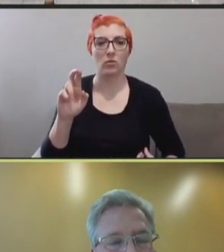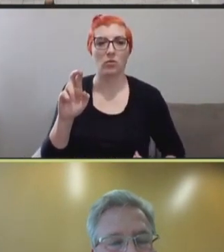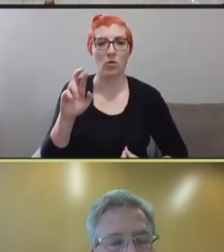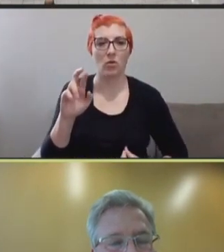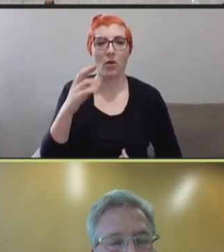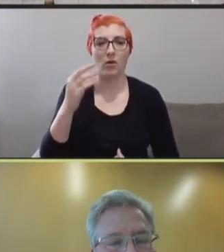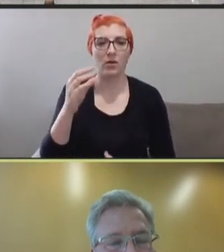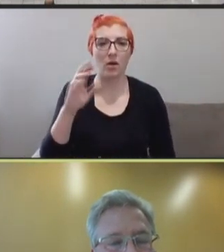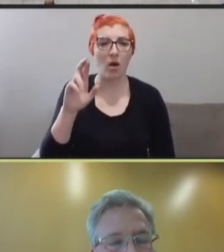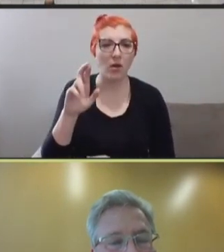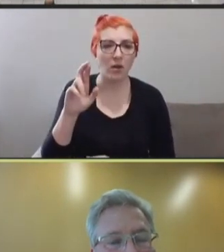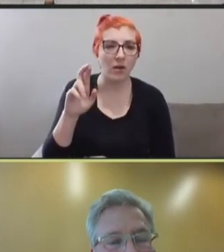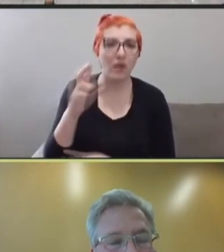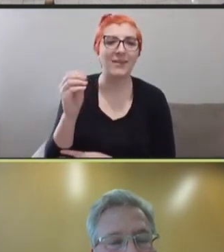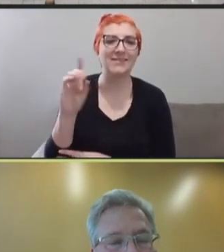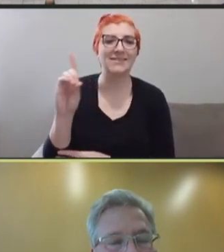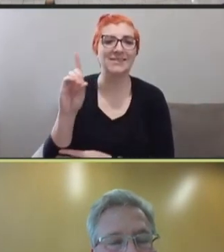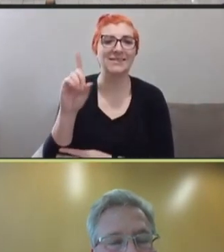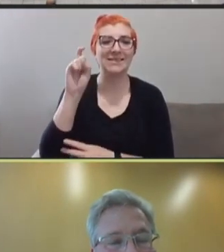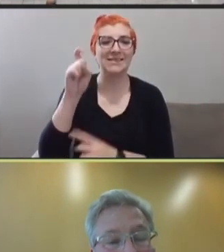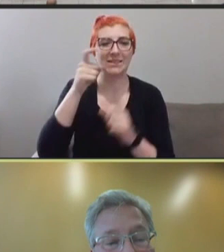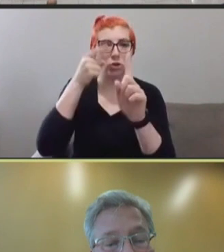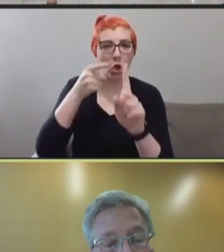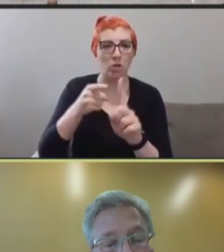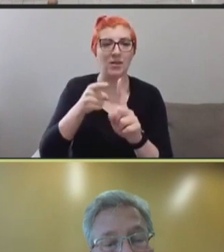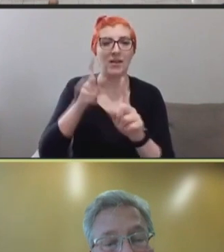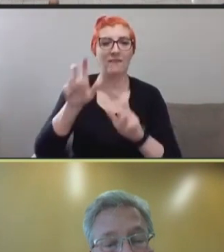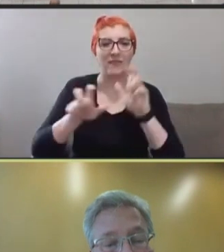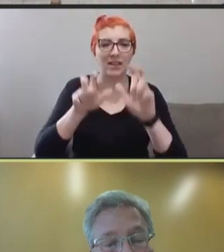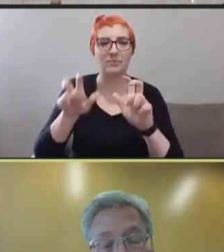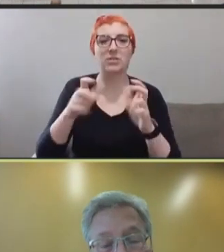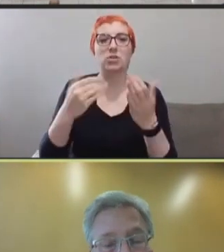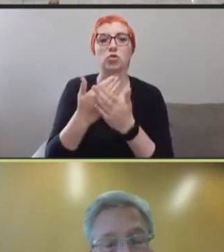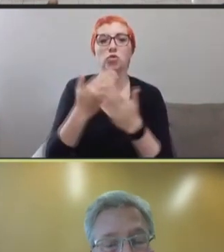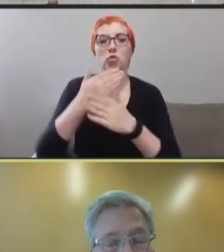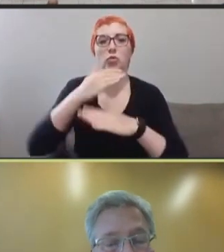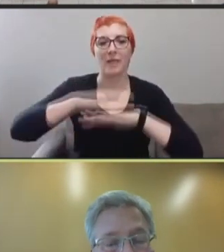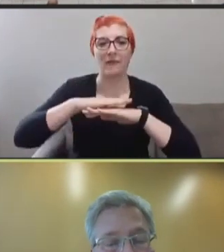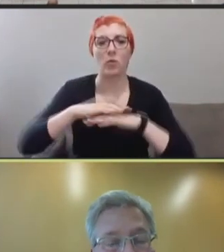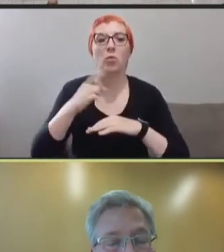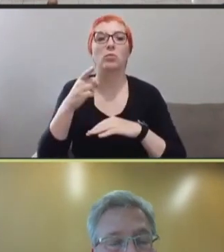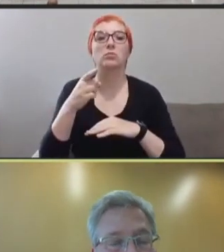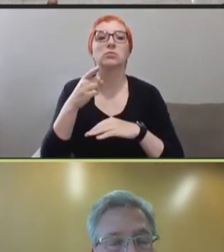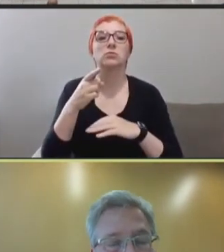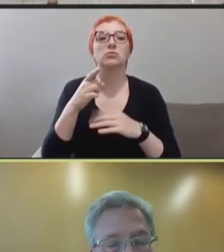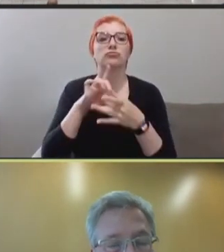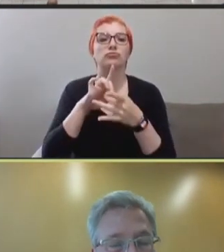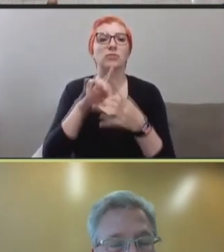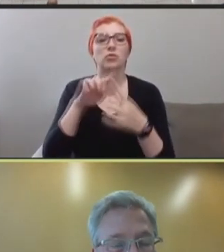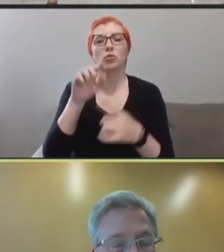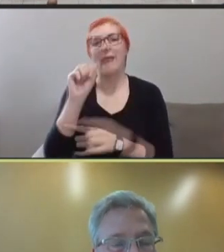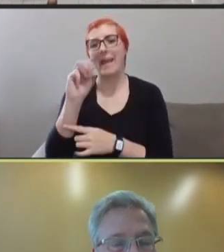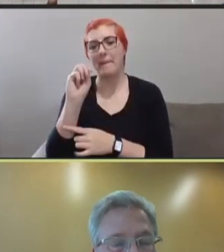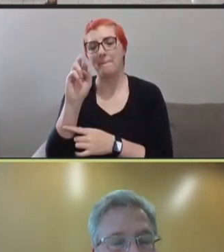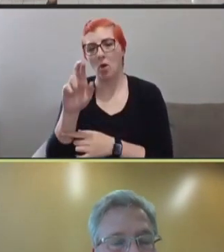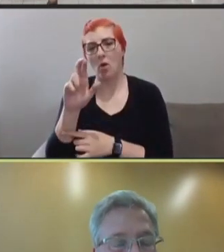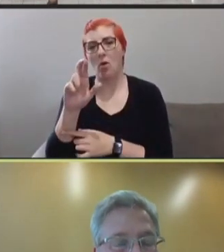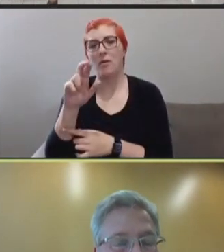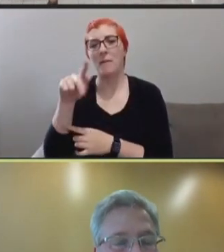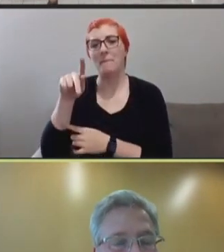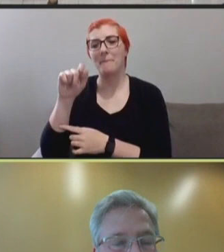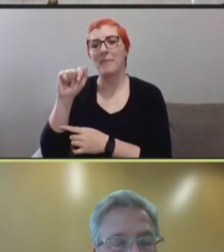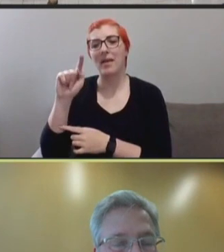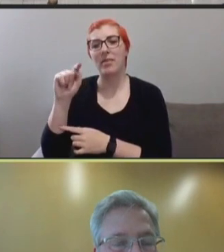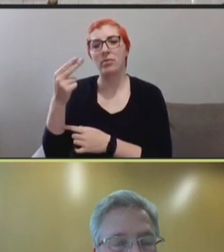targeted investment in new platforms, and particularly those relevant to AMR pathogens, and